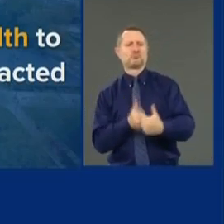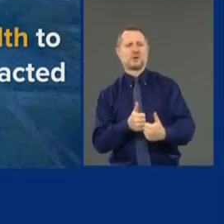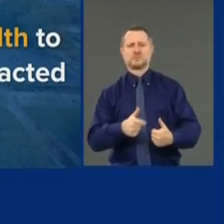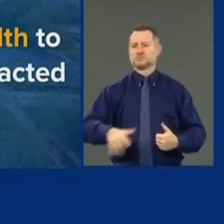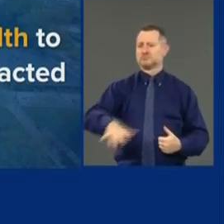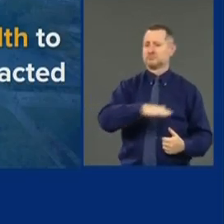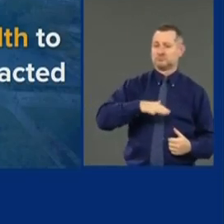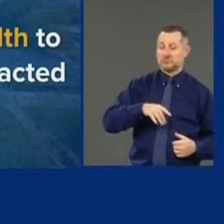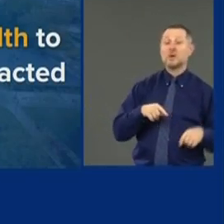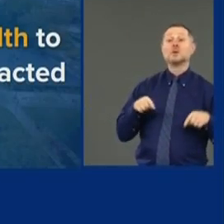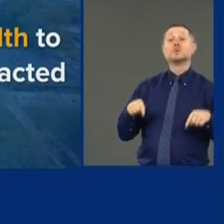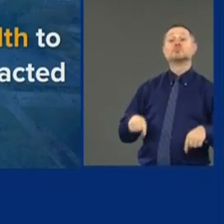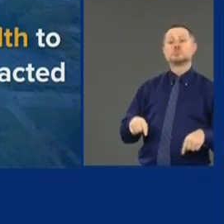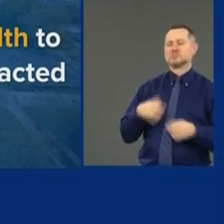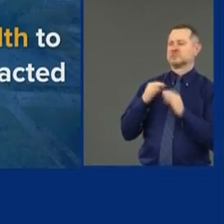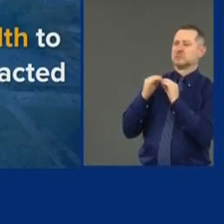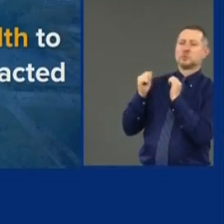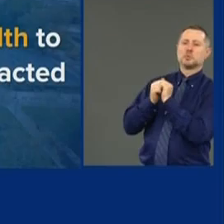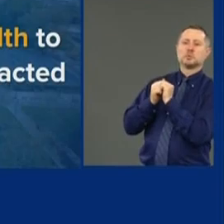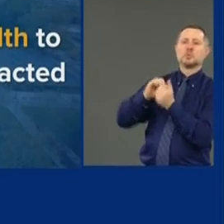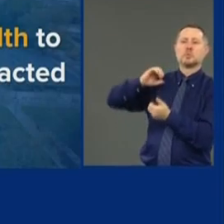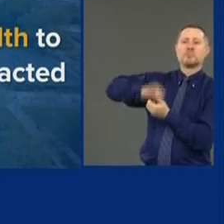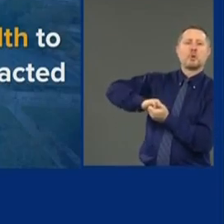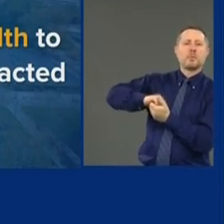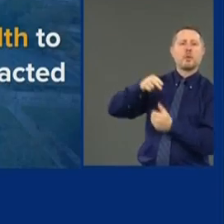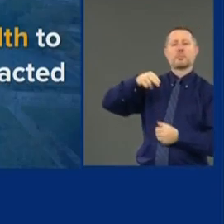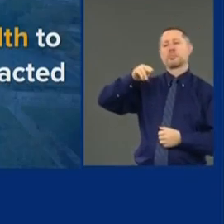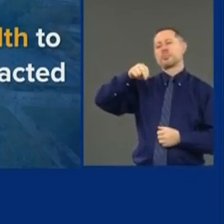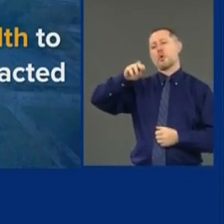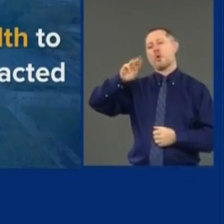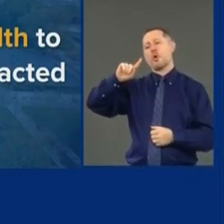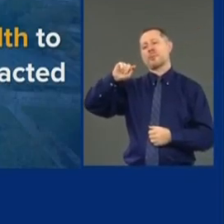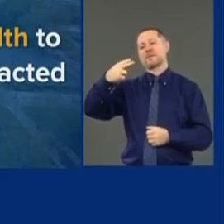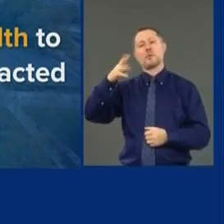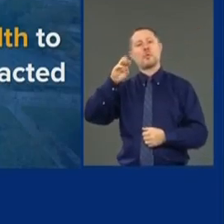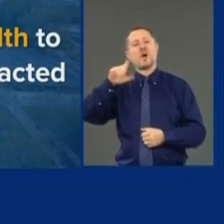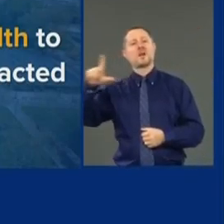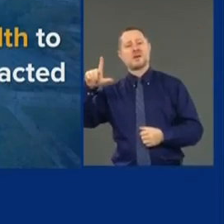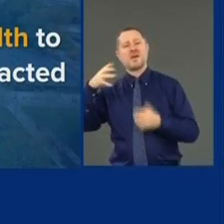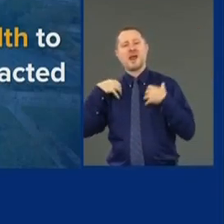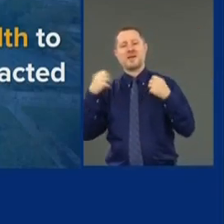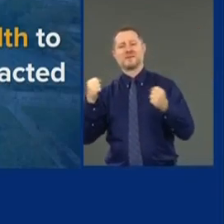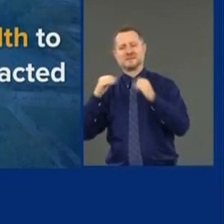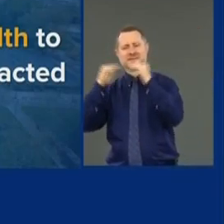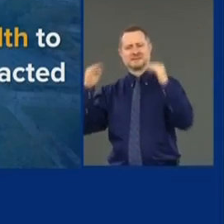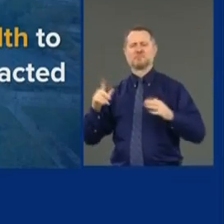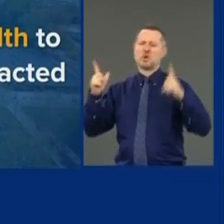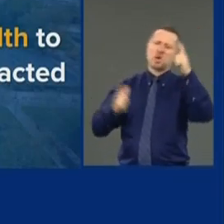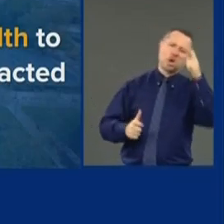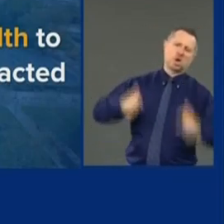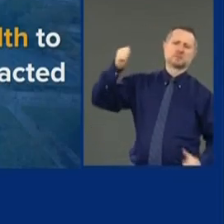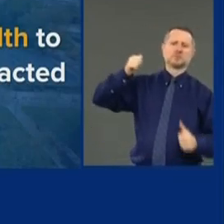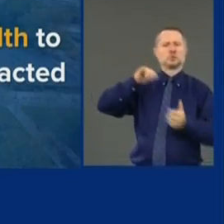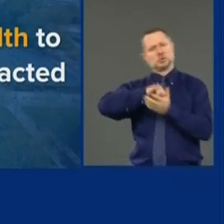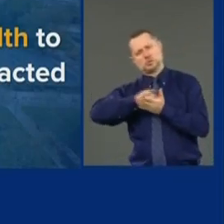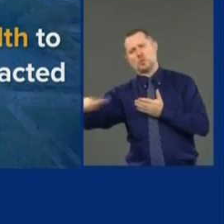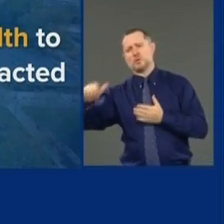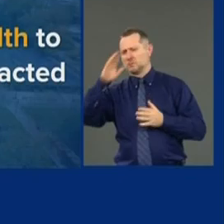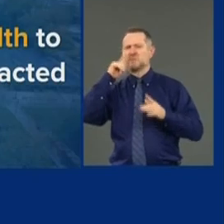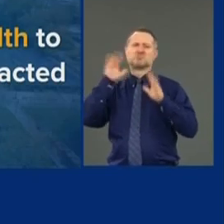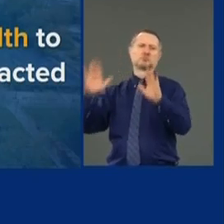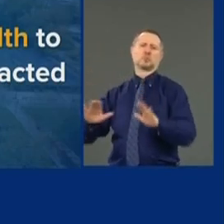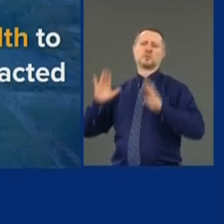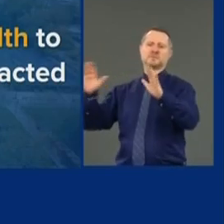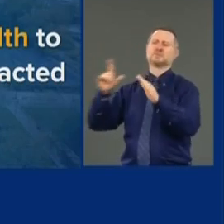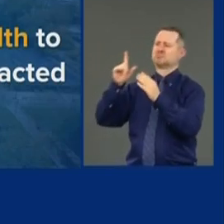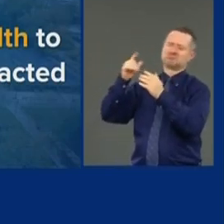Northwell Health Systems. Northwell is the largest health system in the state. It's a great organization, and they're going to